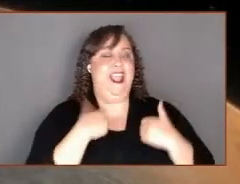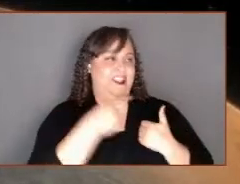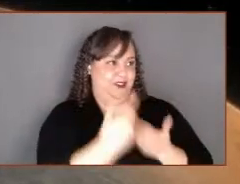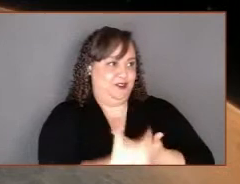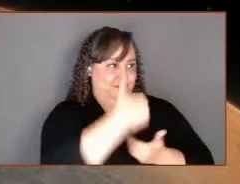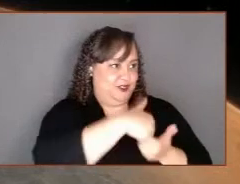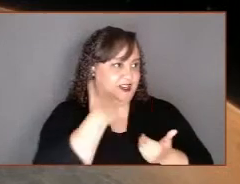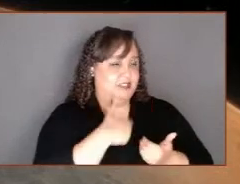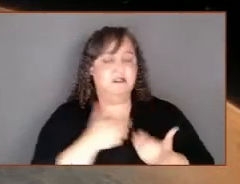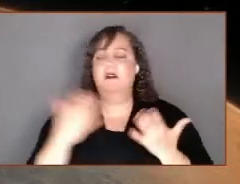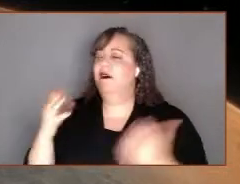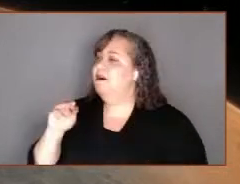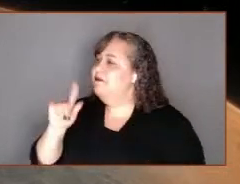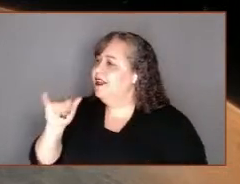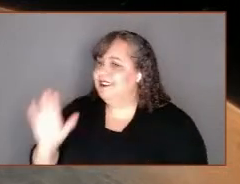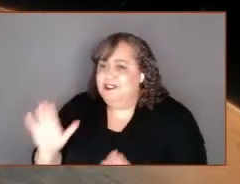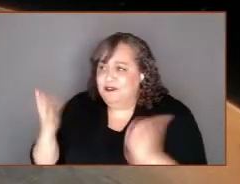here. Thank you very much.